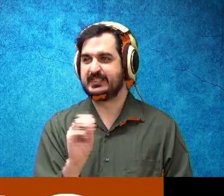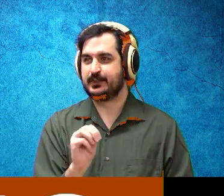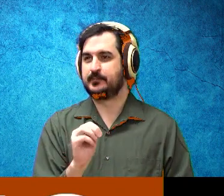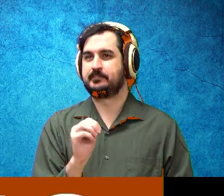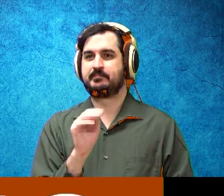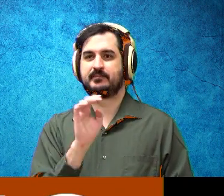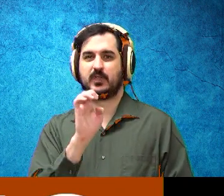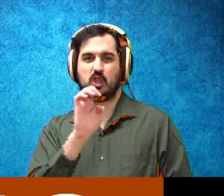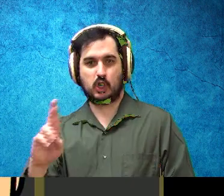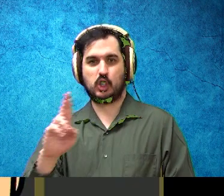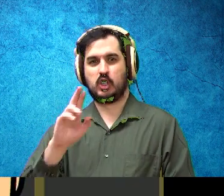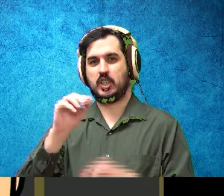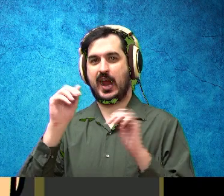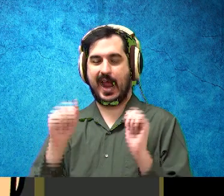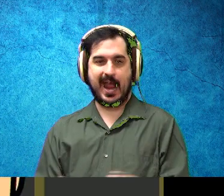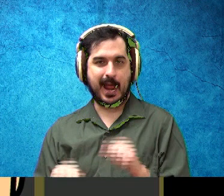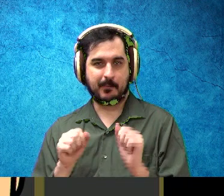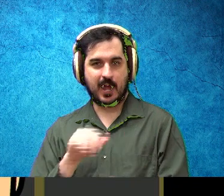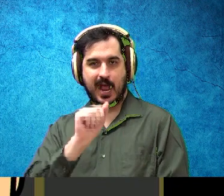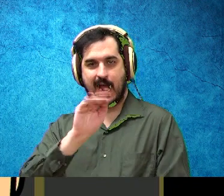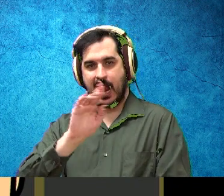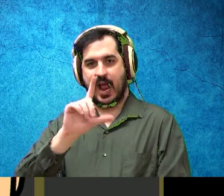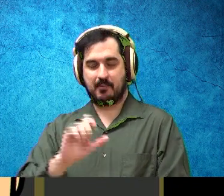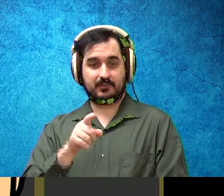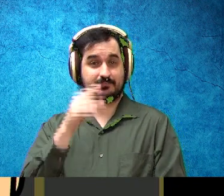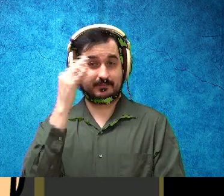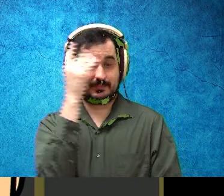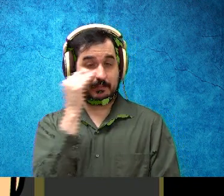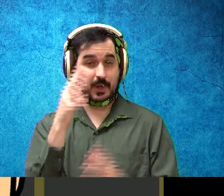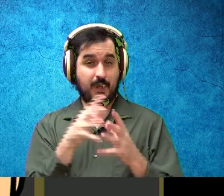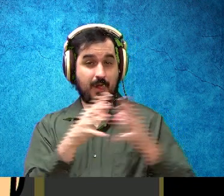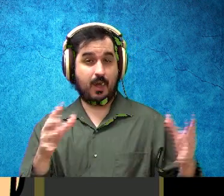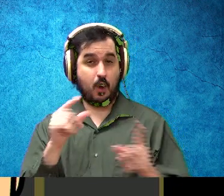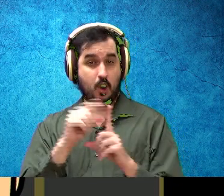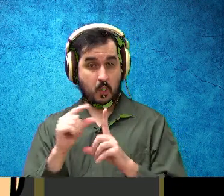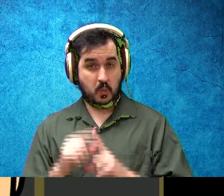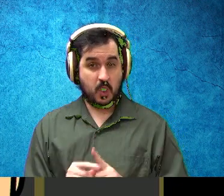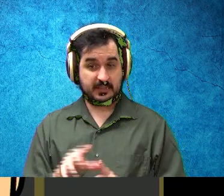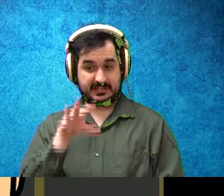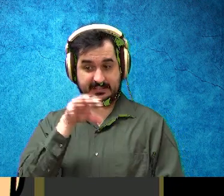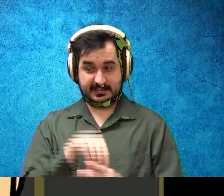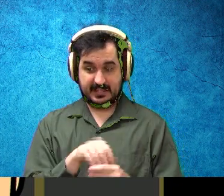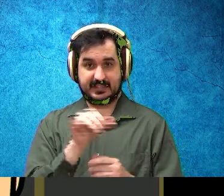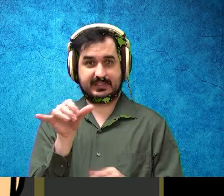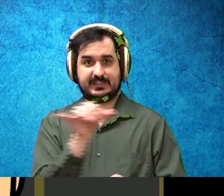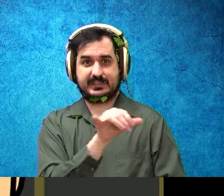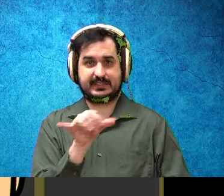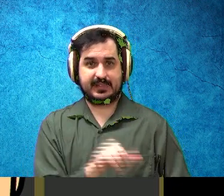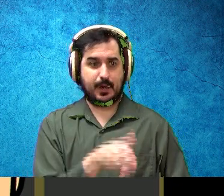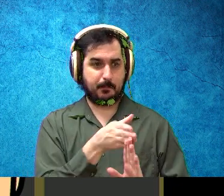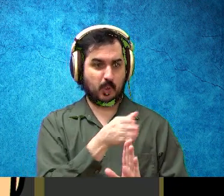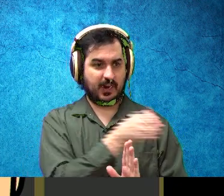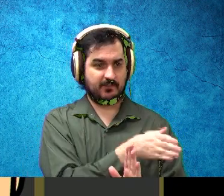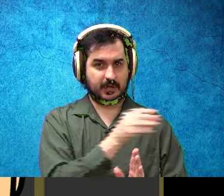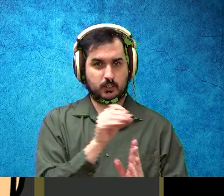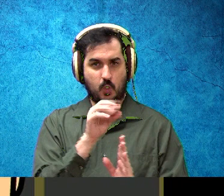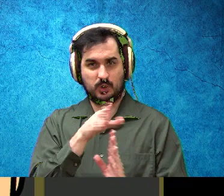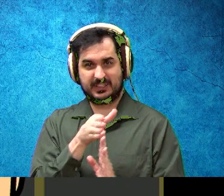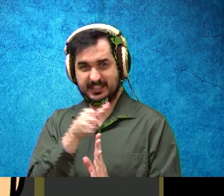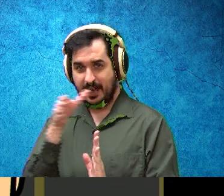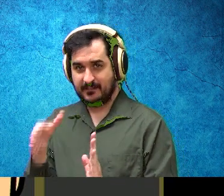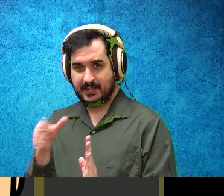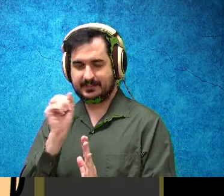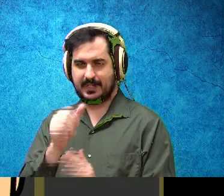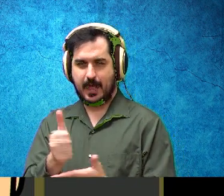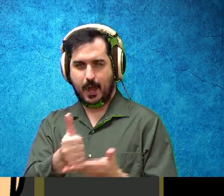full. Thinking of a bunch of words that contain the same prefix or suffix can help you figure out its meaning.